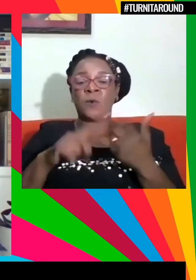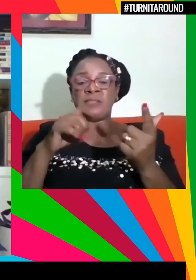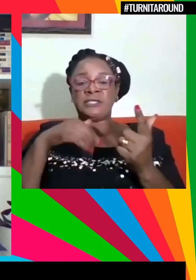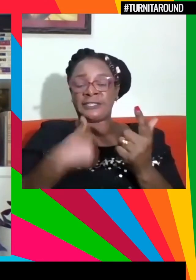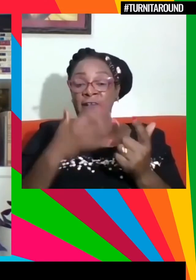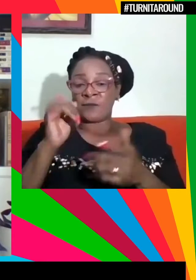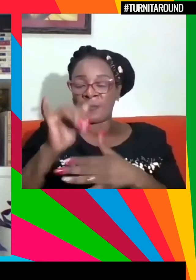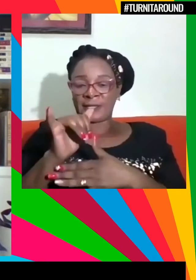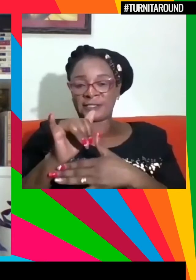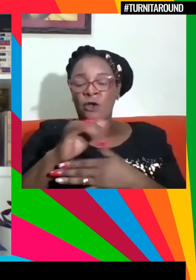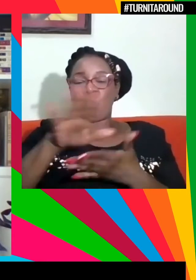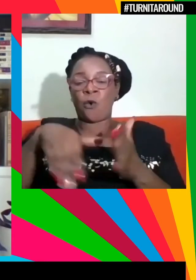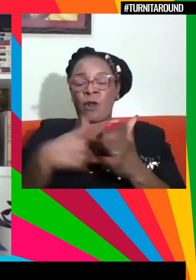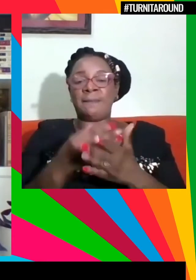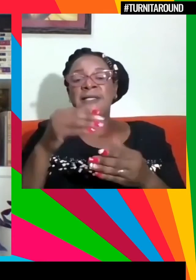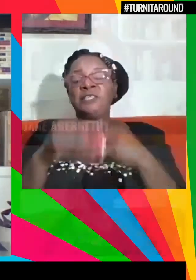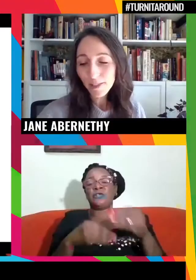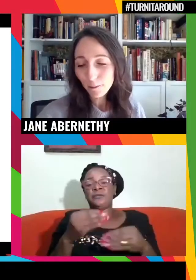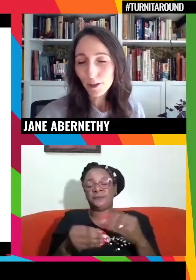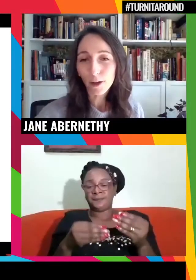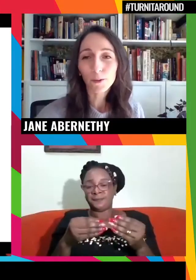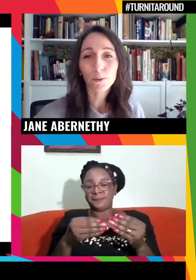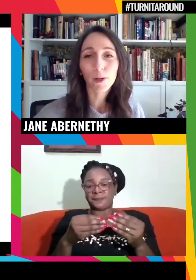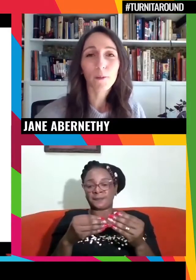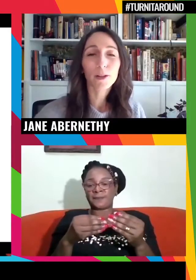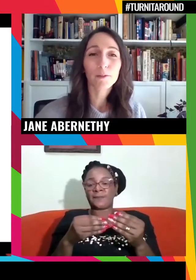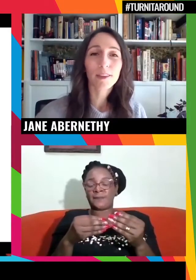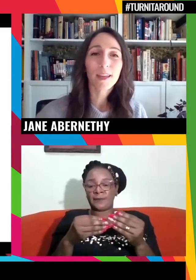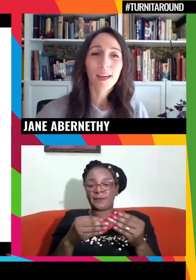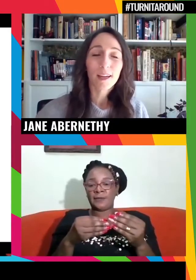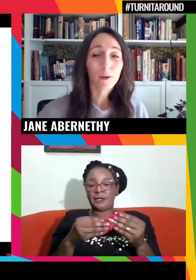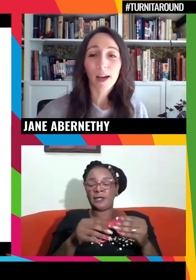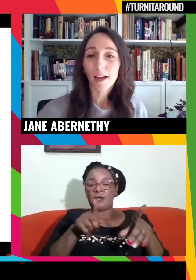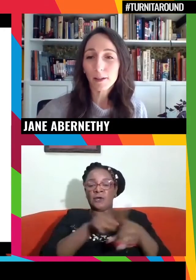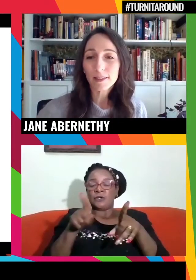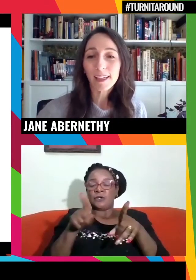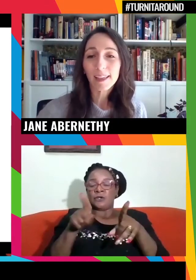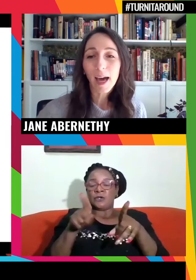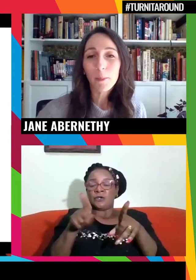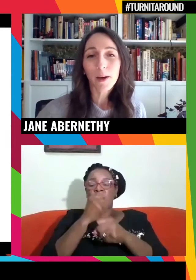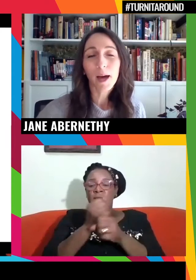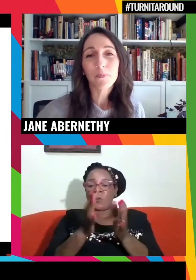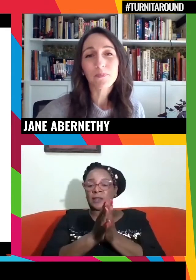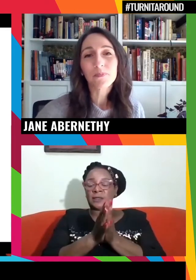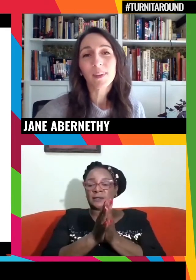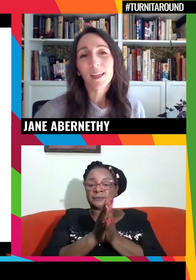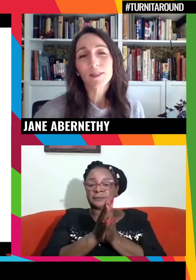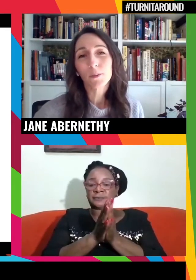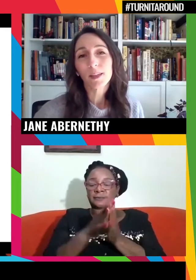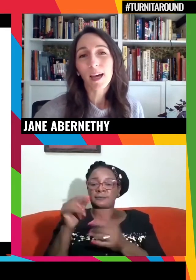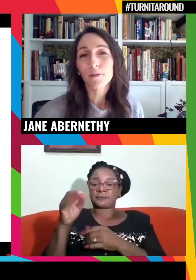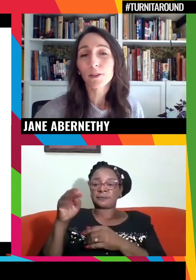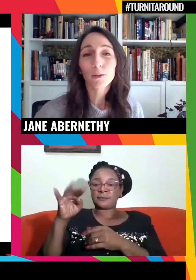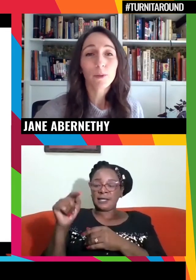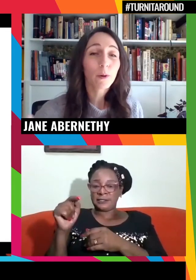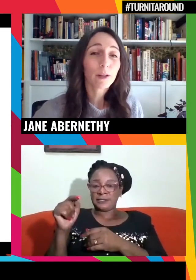those older materials. And then we are also working with you know, scaling up. So